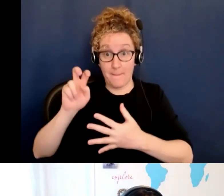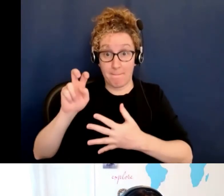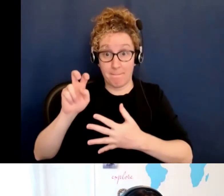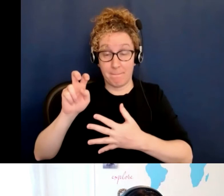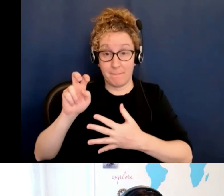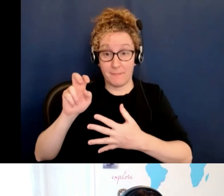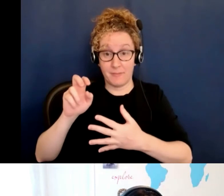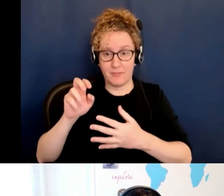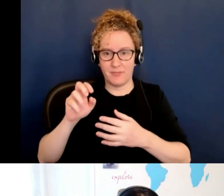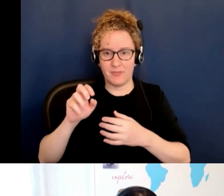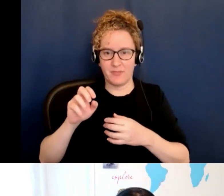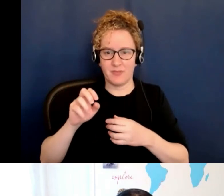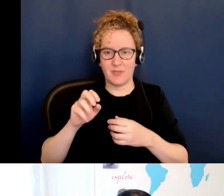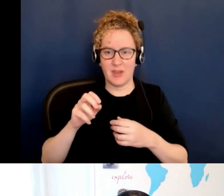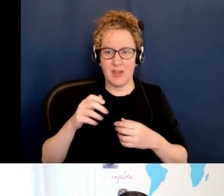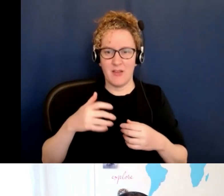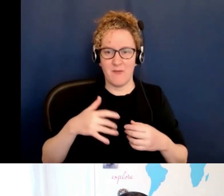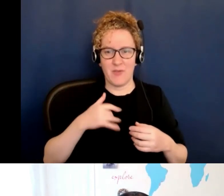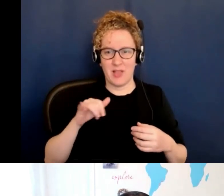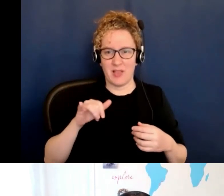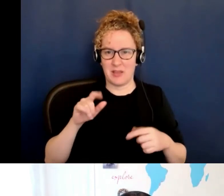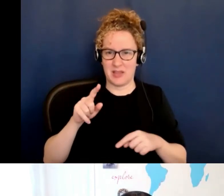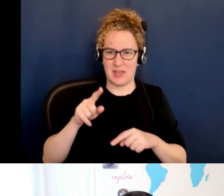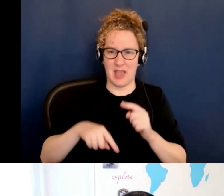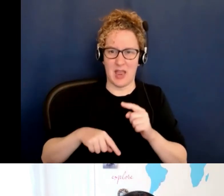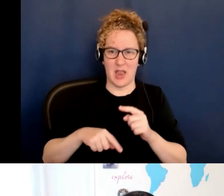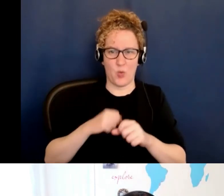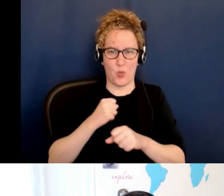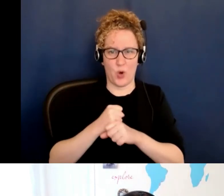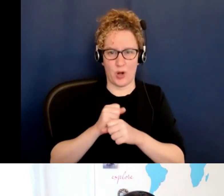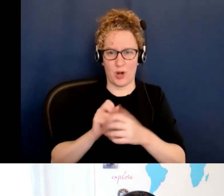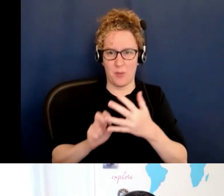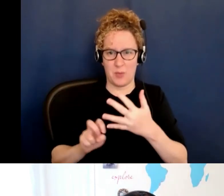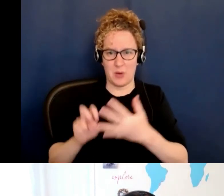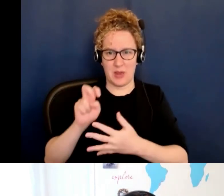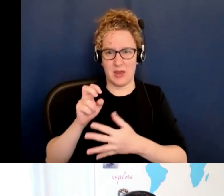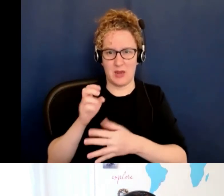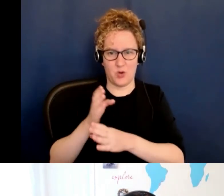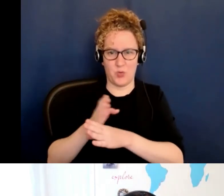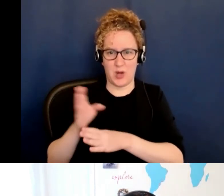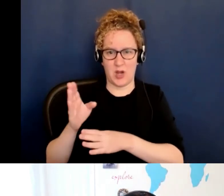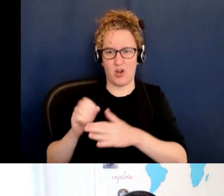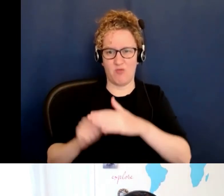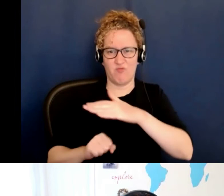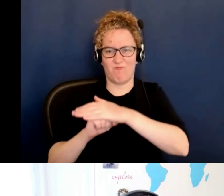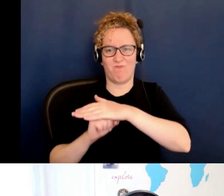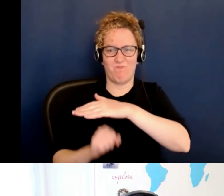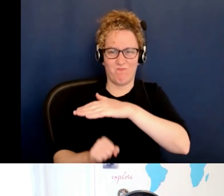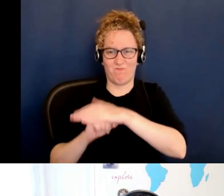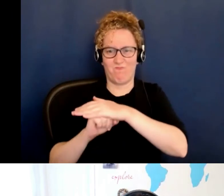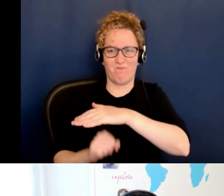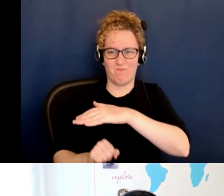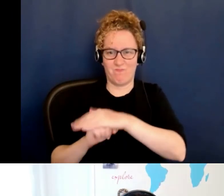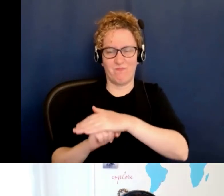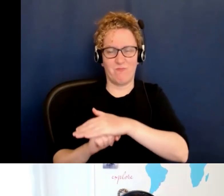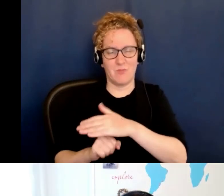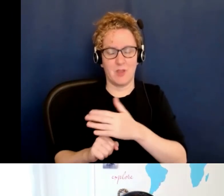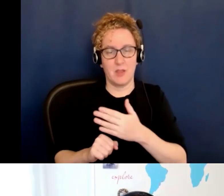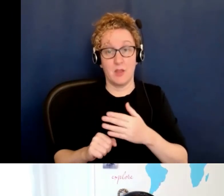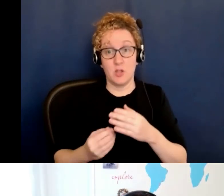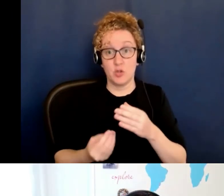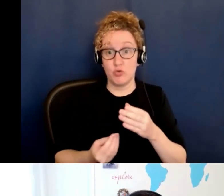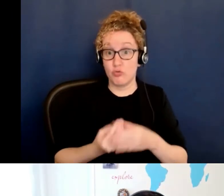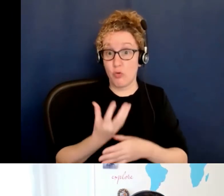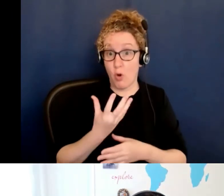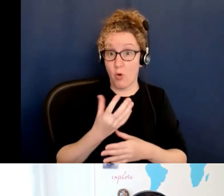there's nothing more poisonous if you feel like you can't really work your way up in a career, you know, that you can't grow. But kind of in order to grow, you have to